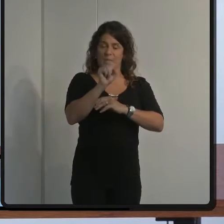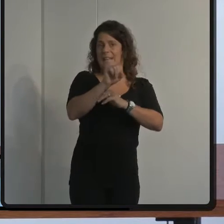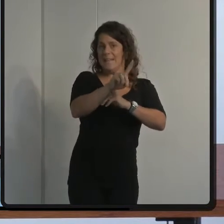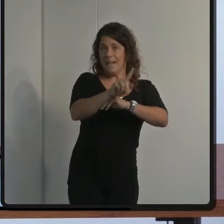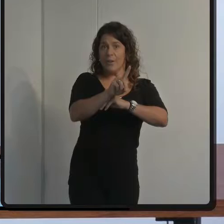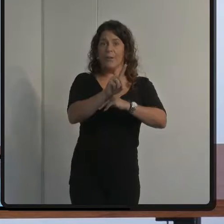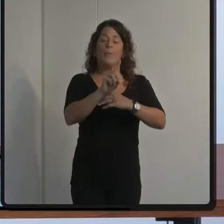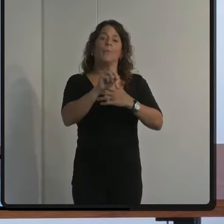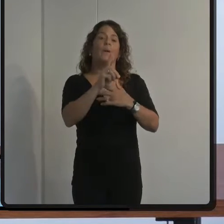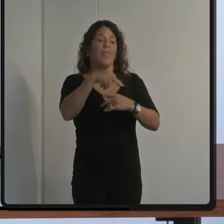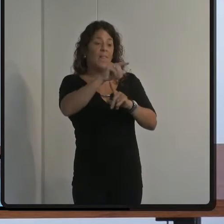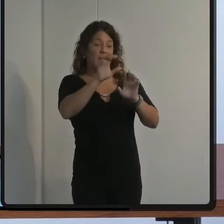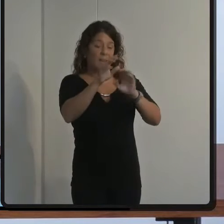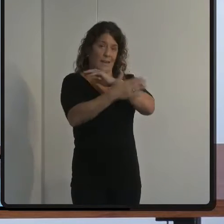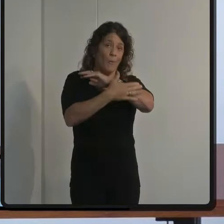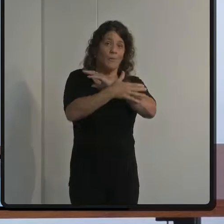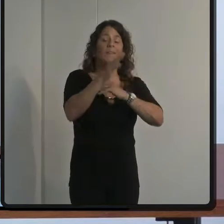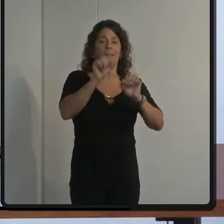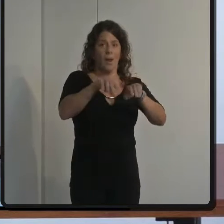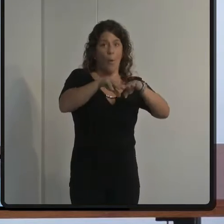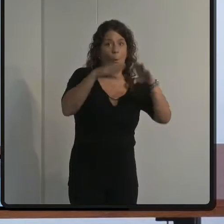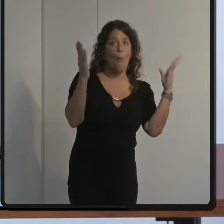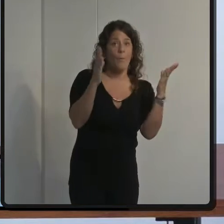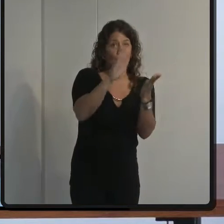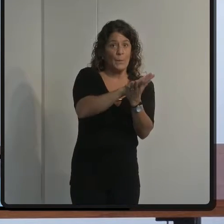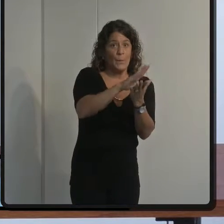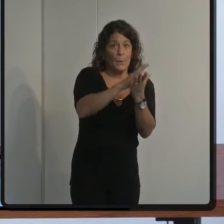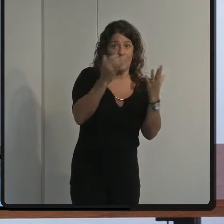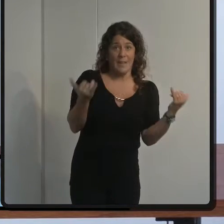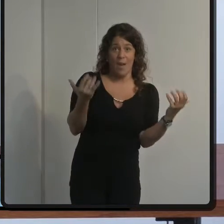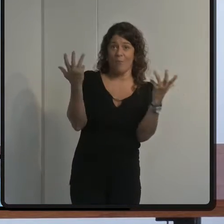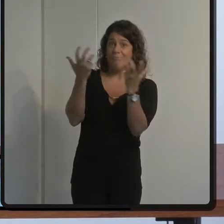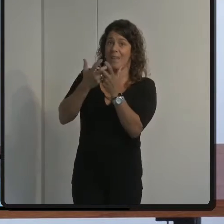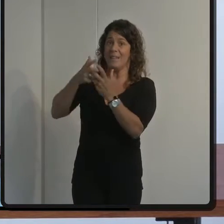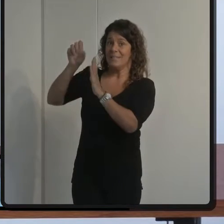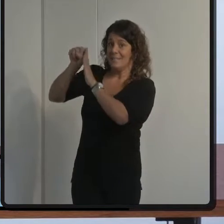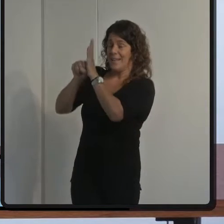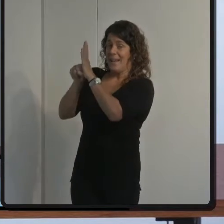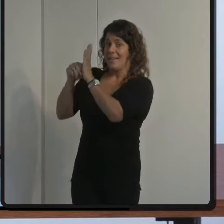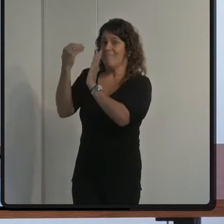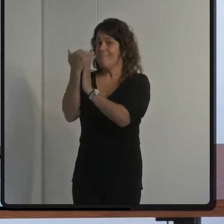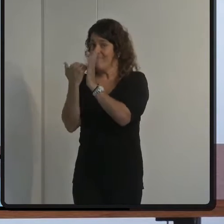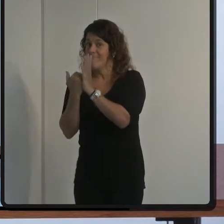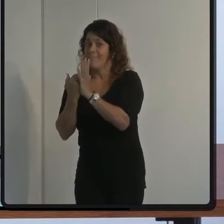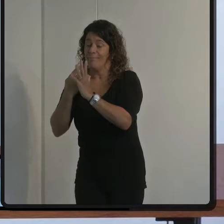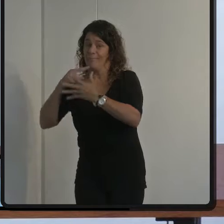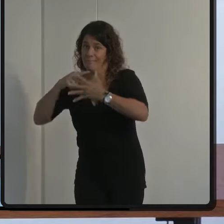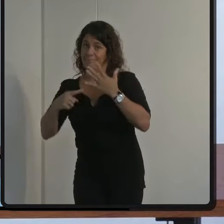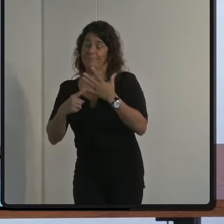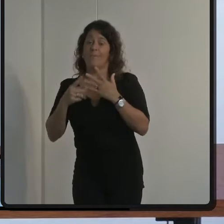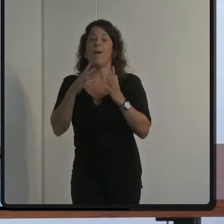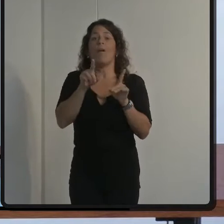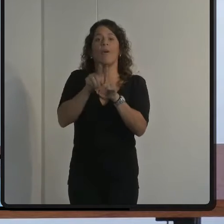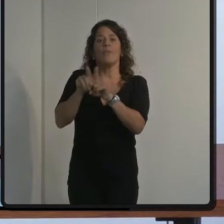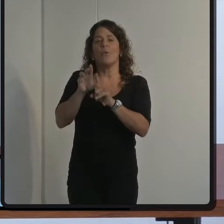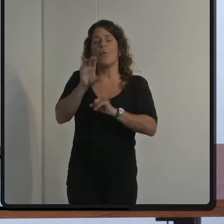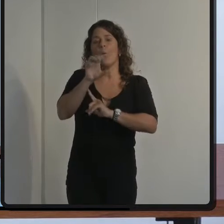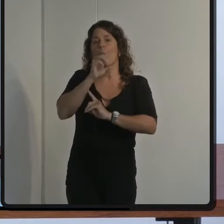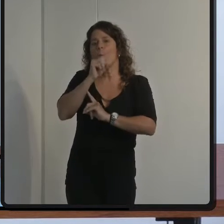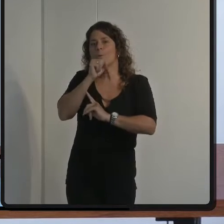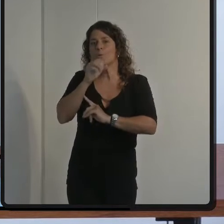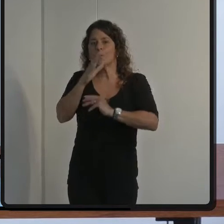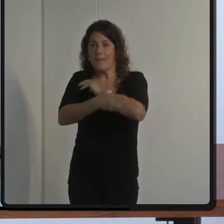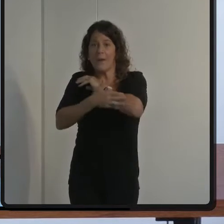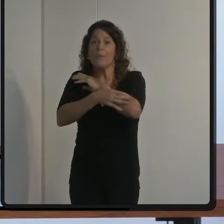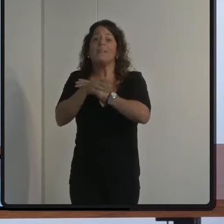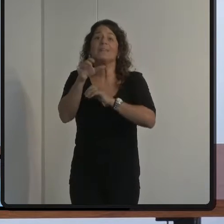state guidelines. Orange County is also very close to getting off the state monitoring list in the next few days. These counties, like